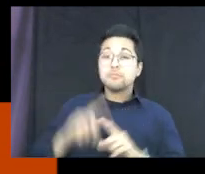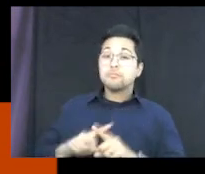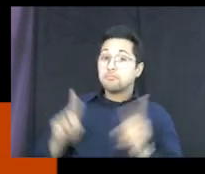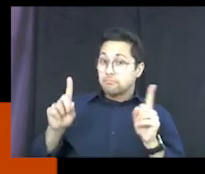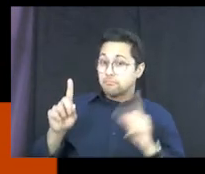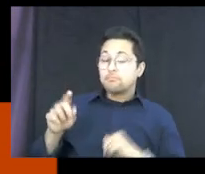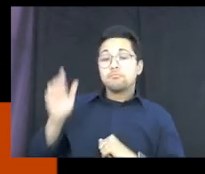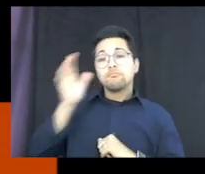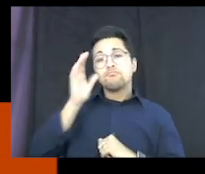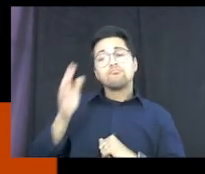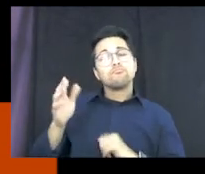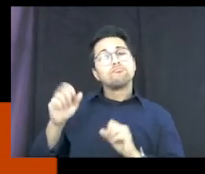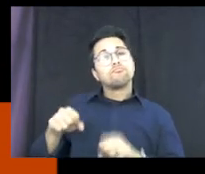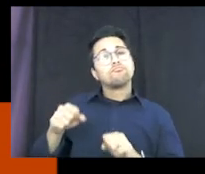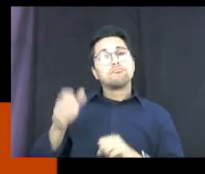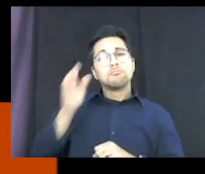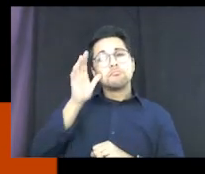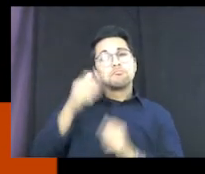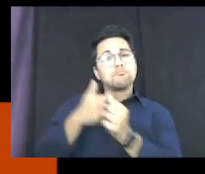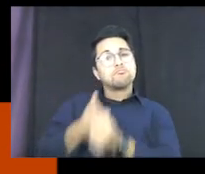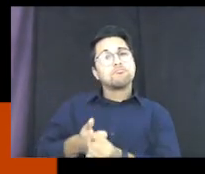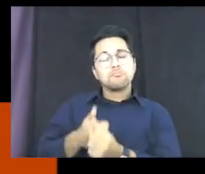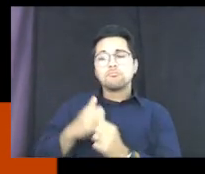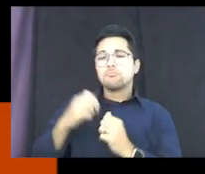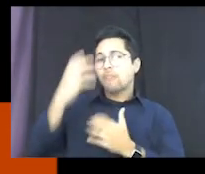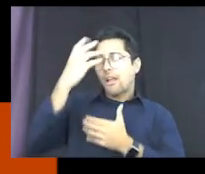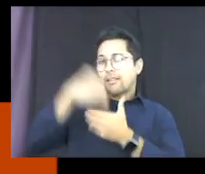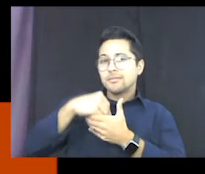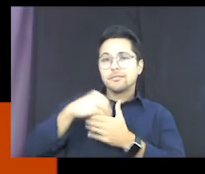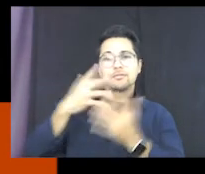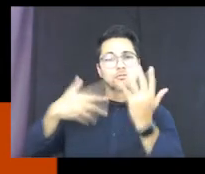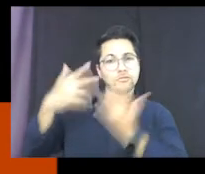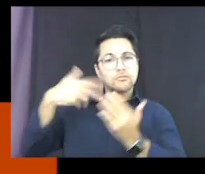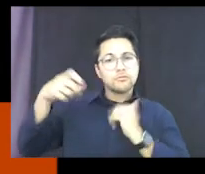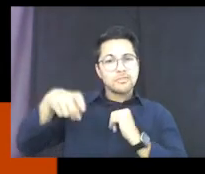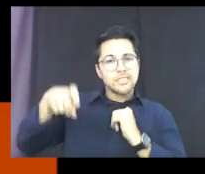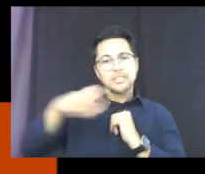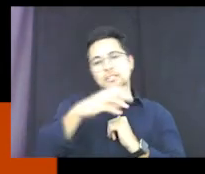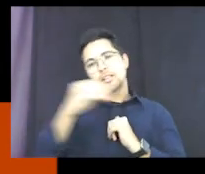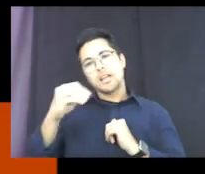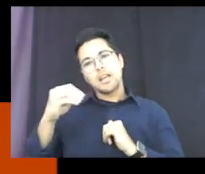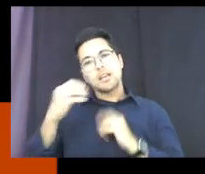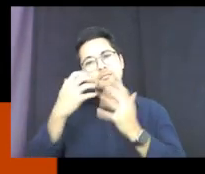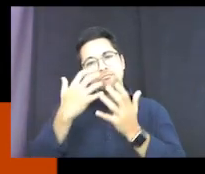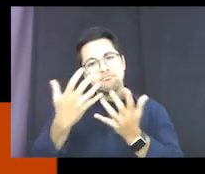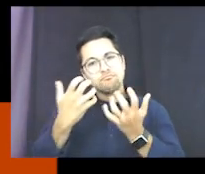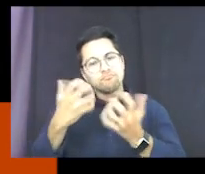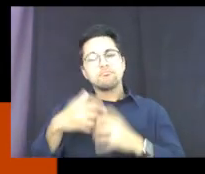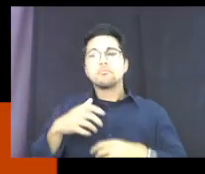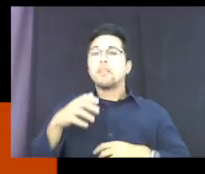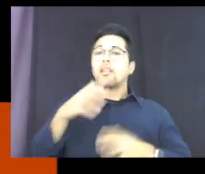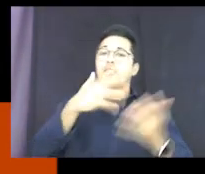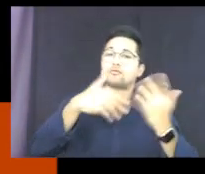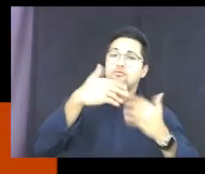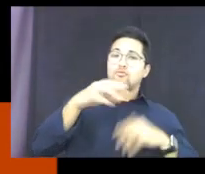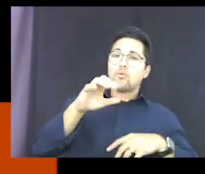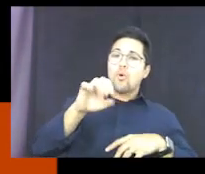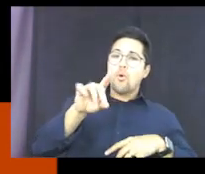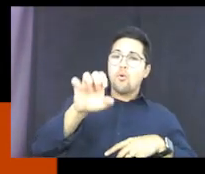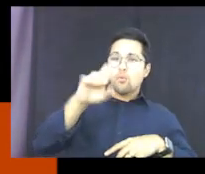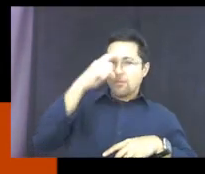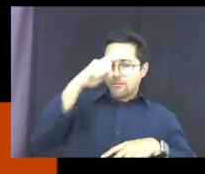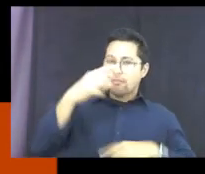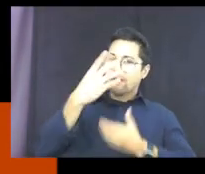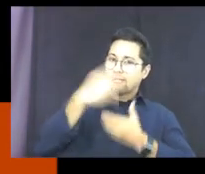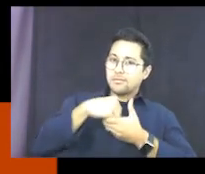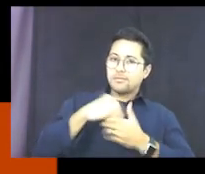will likely be based on autistic social needs and desires and the social codes of autistic culture, and